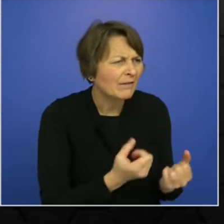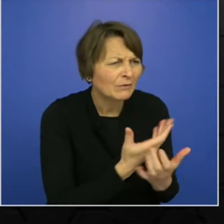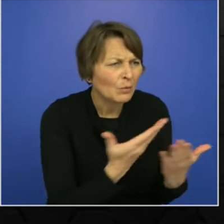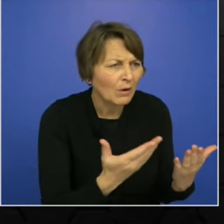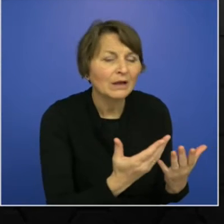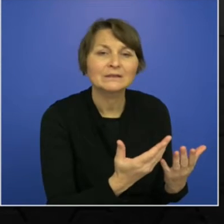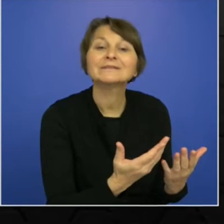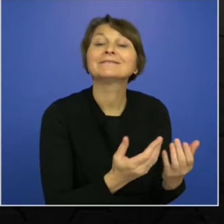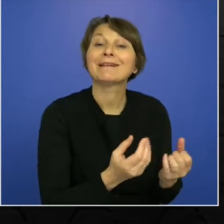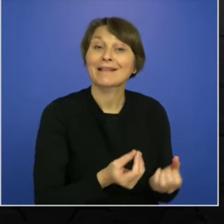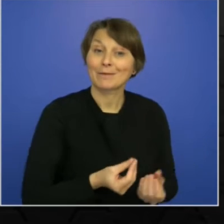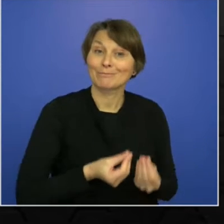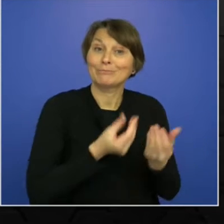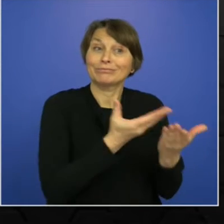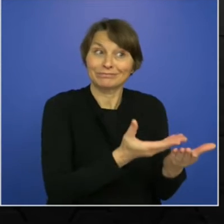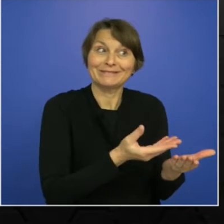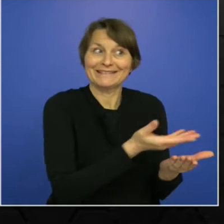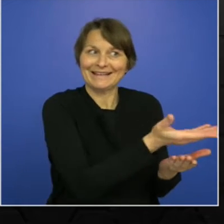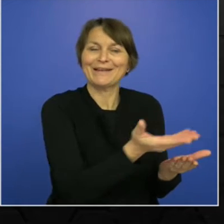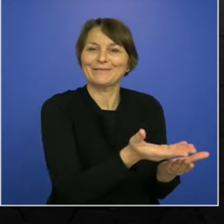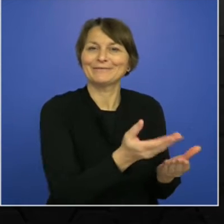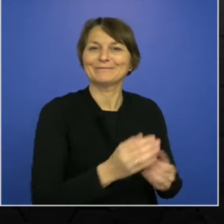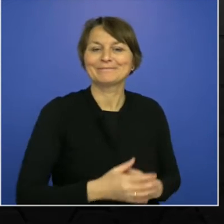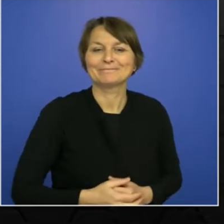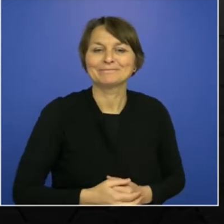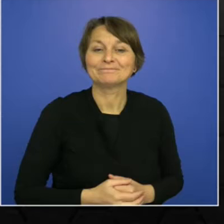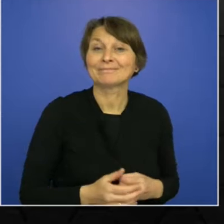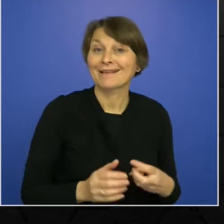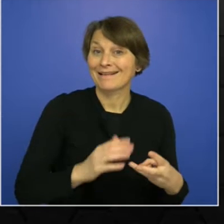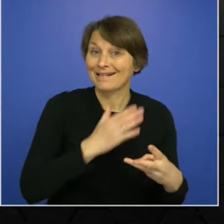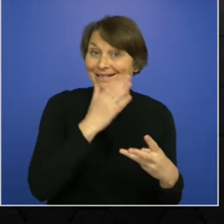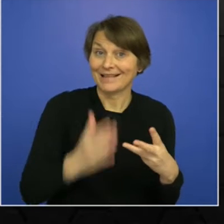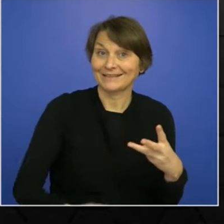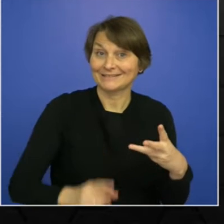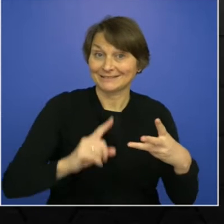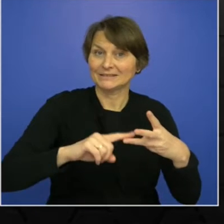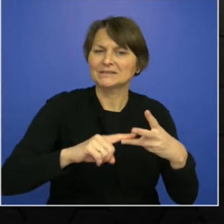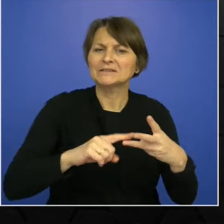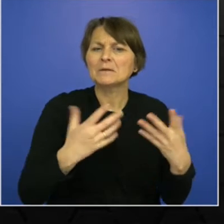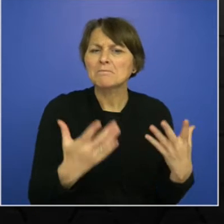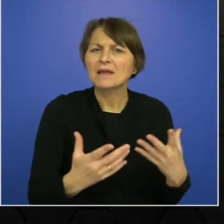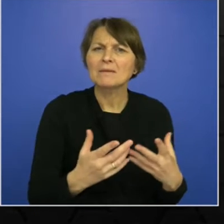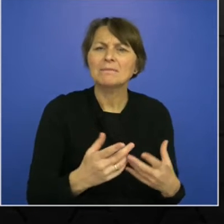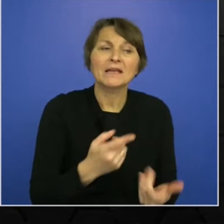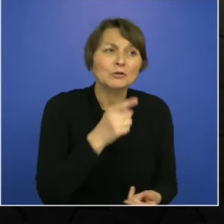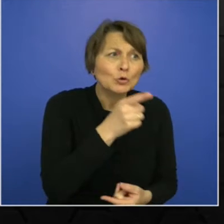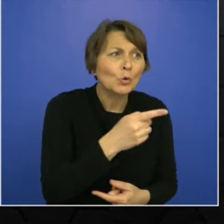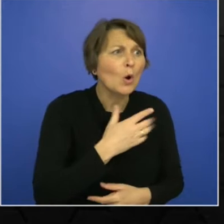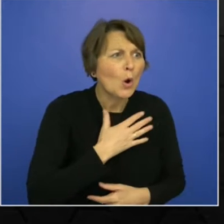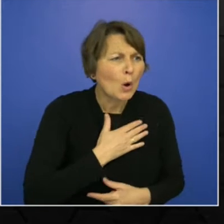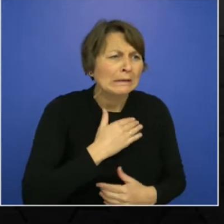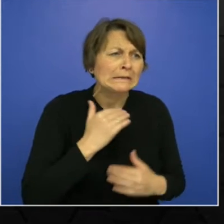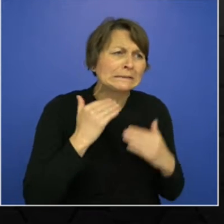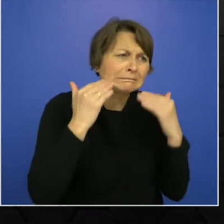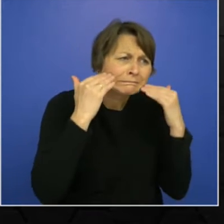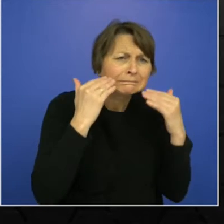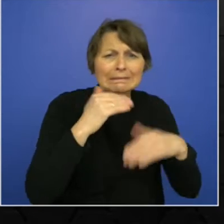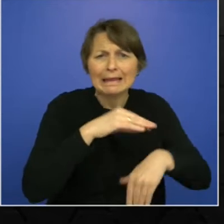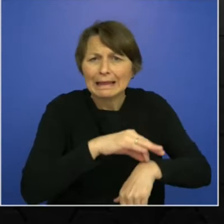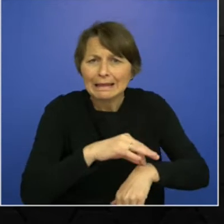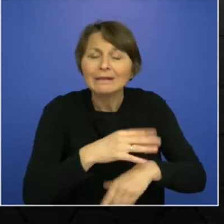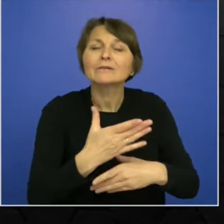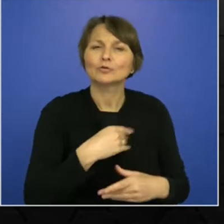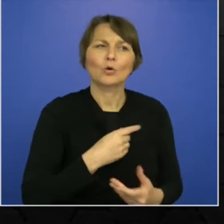some information will be given to you. And the last one is about drugs and medication. The same way, you can ask some information about some